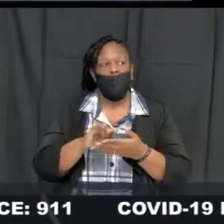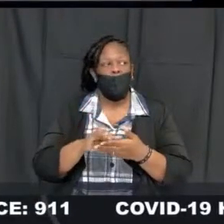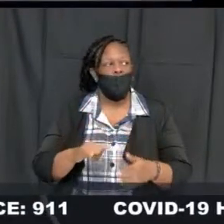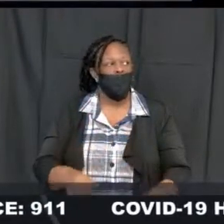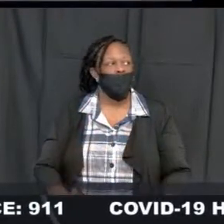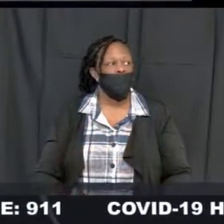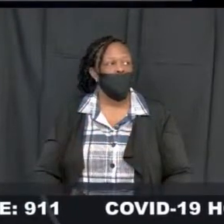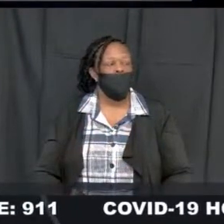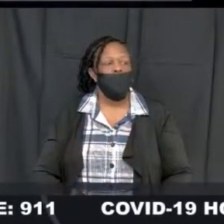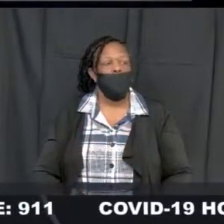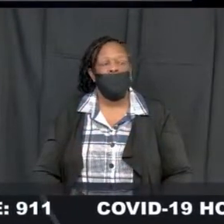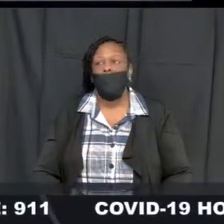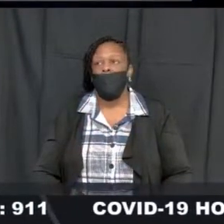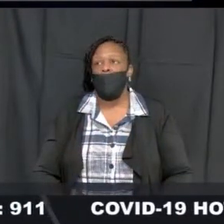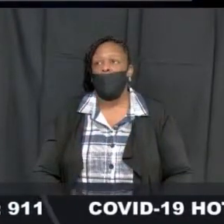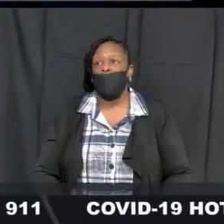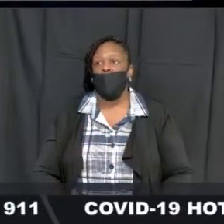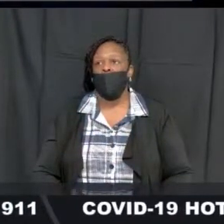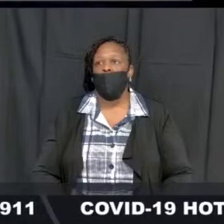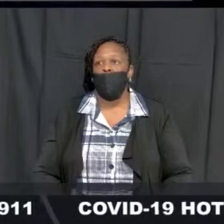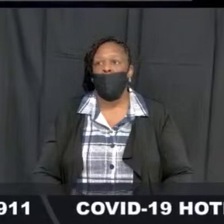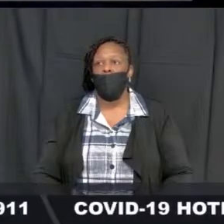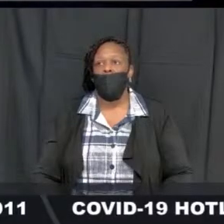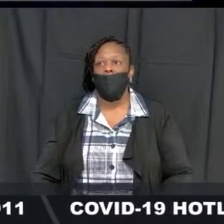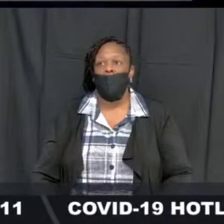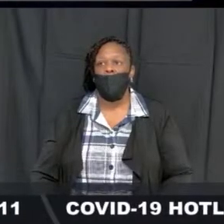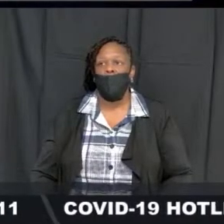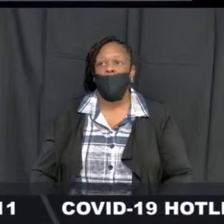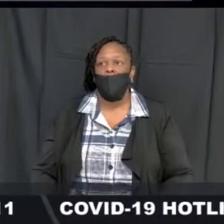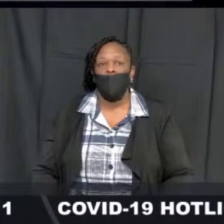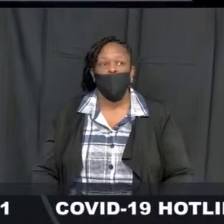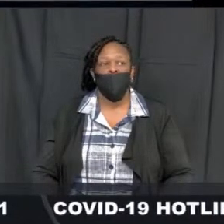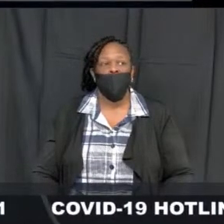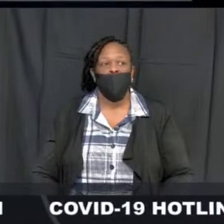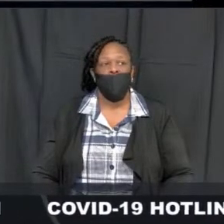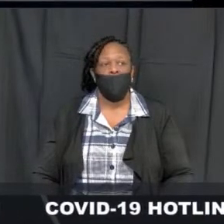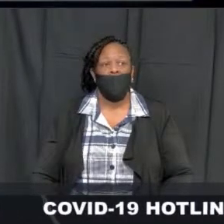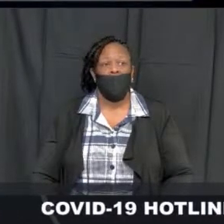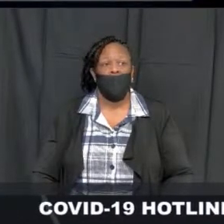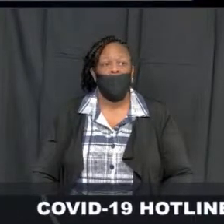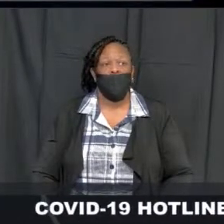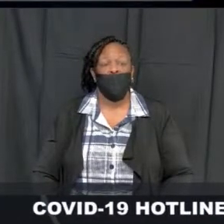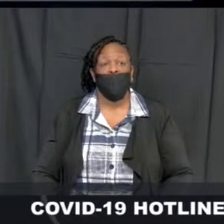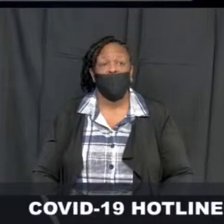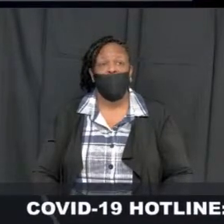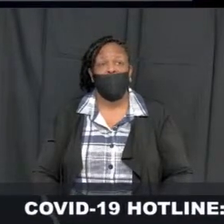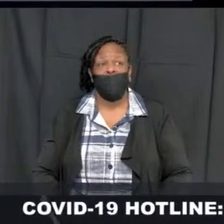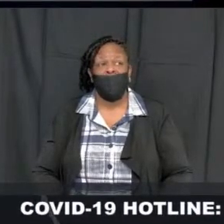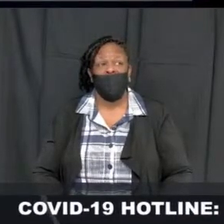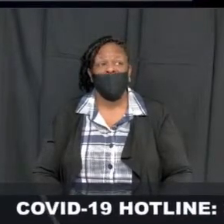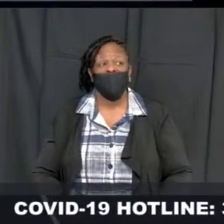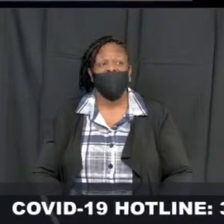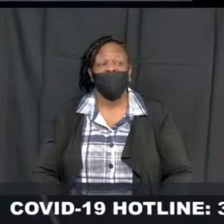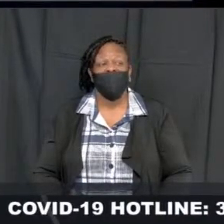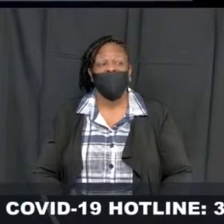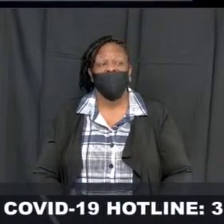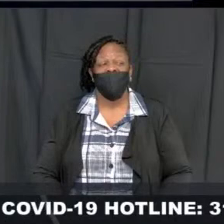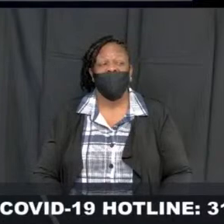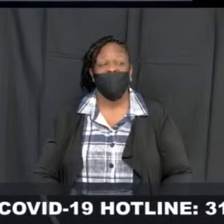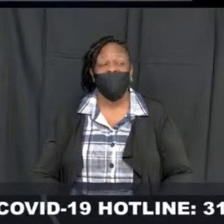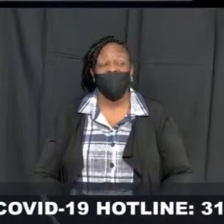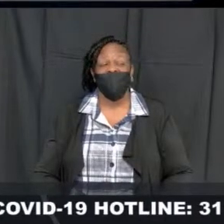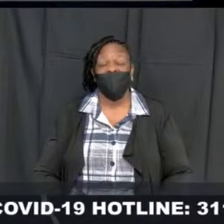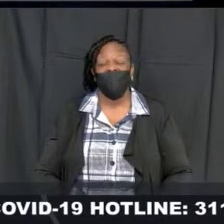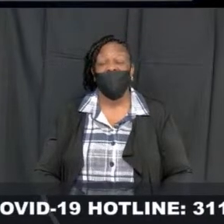C. Phipps. I think her middle name is C. I think it's for Colleen. Wendy Colleen Phipps, and she has been